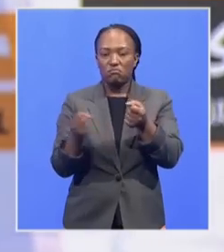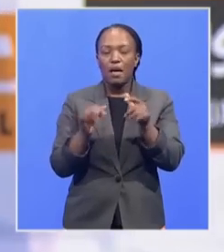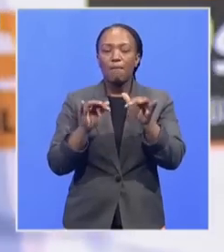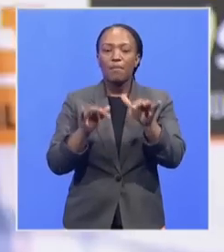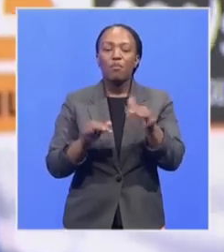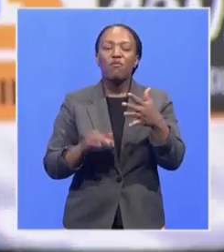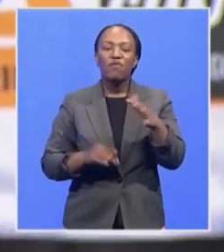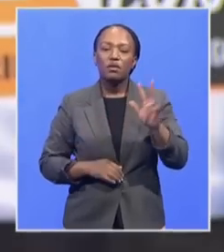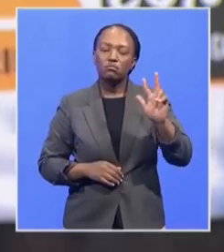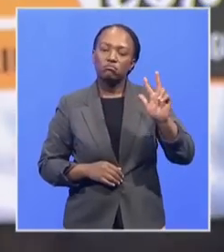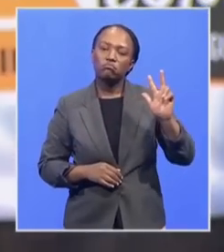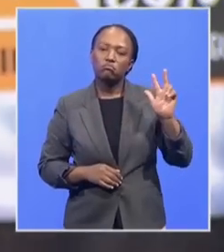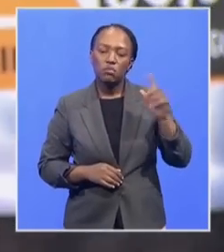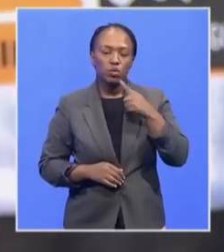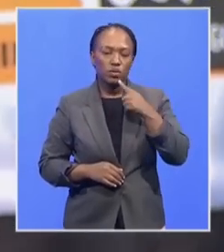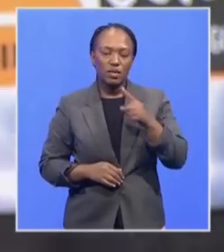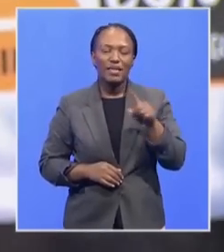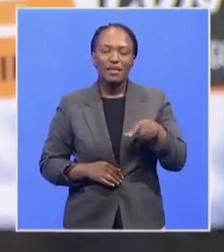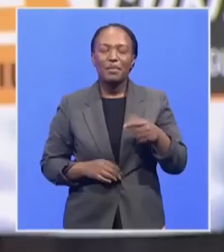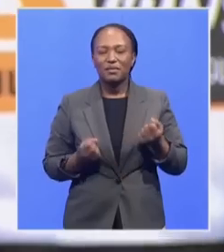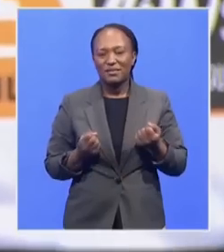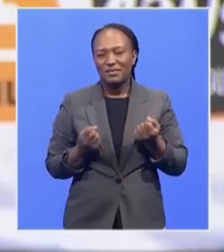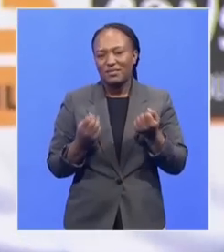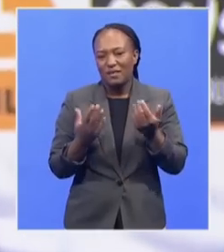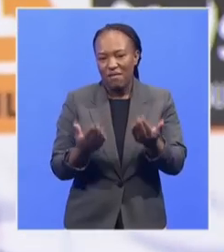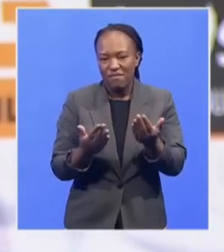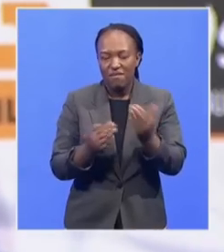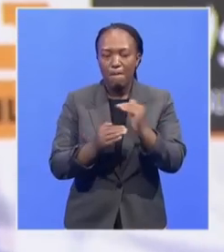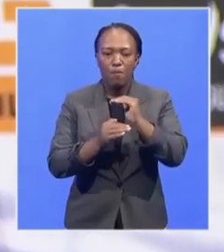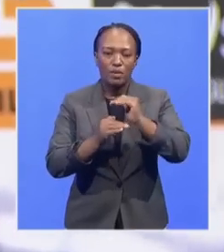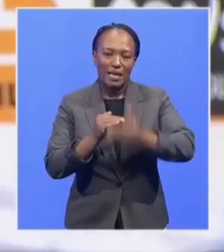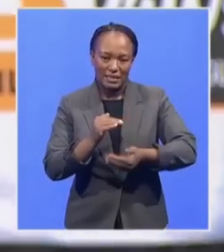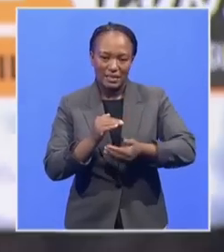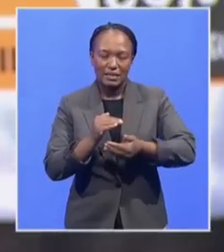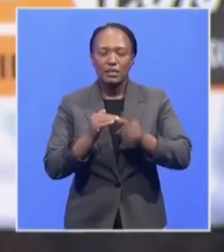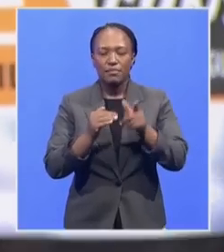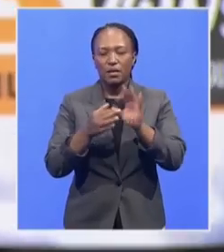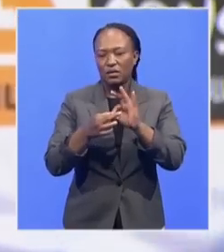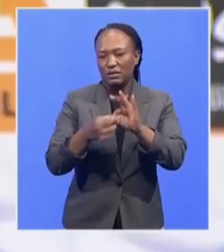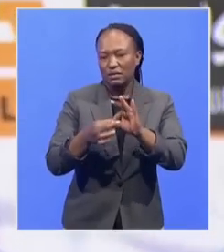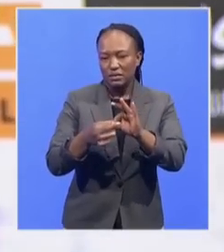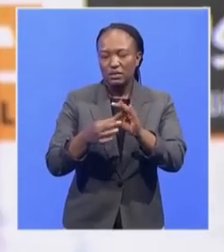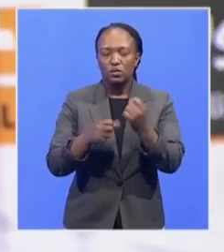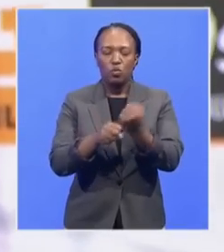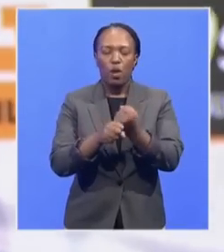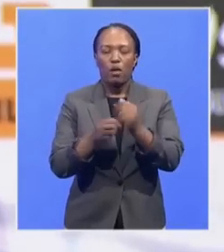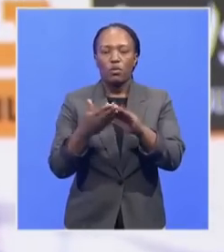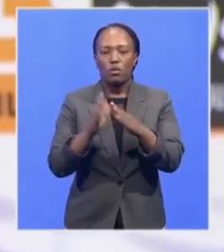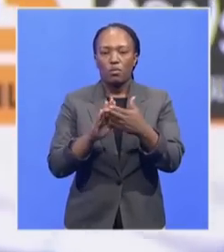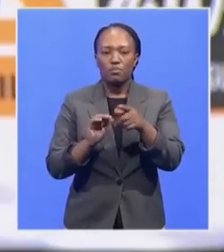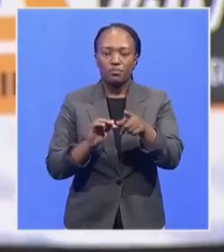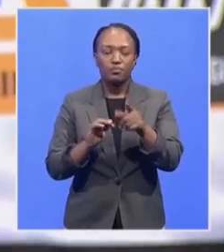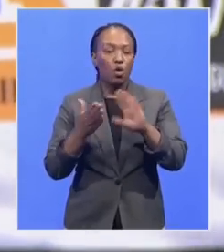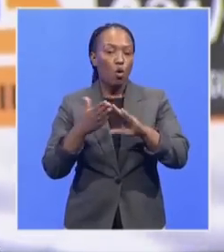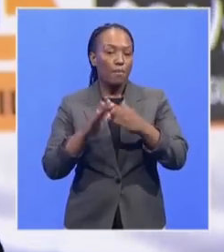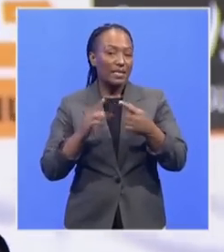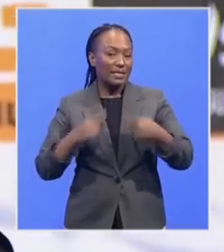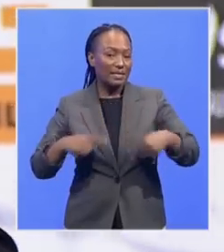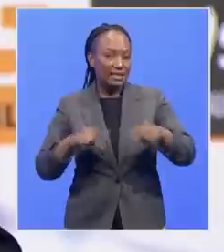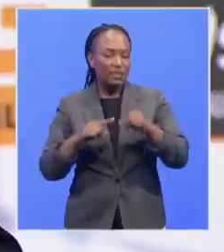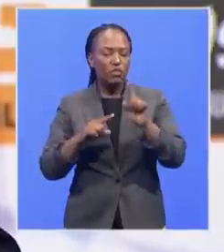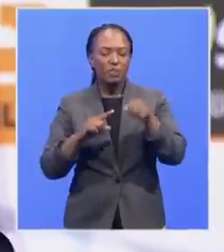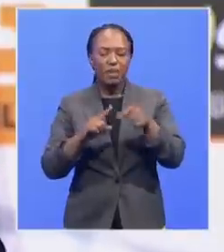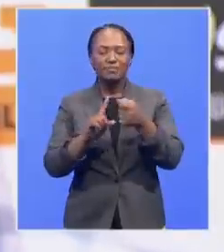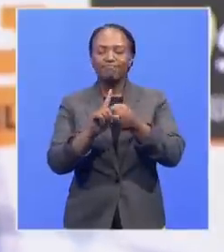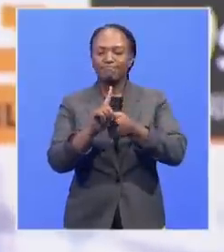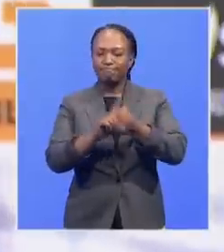protect. We need to unite as a society to end the violence that is perpetrated